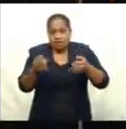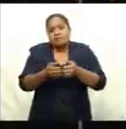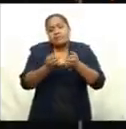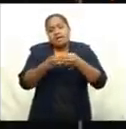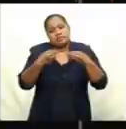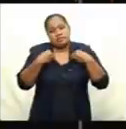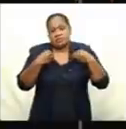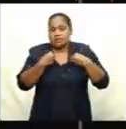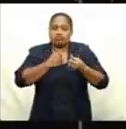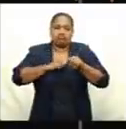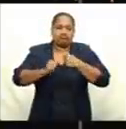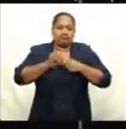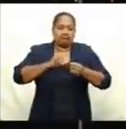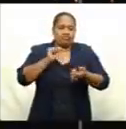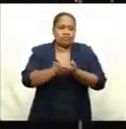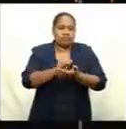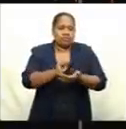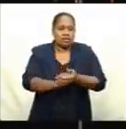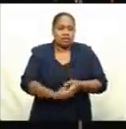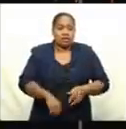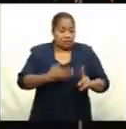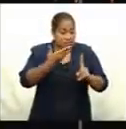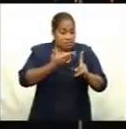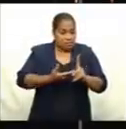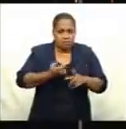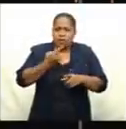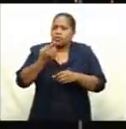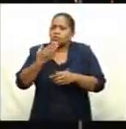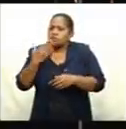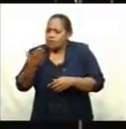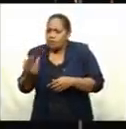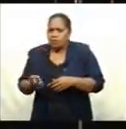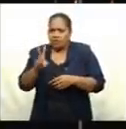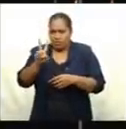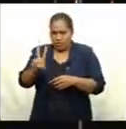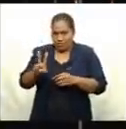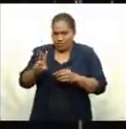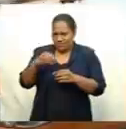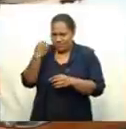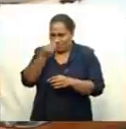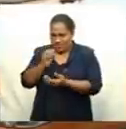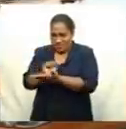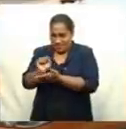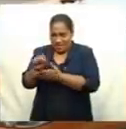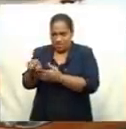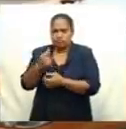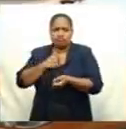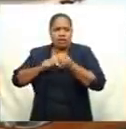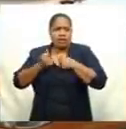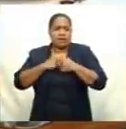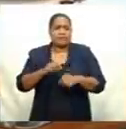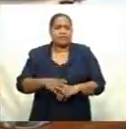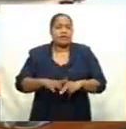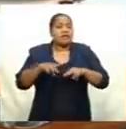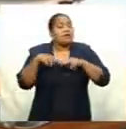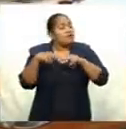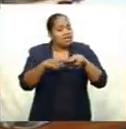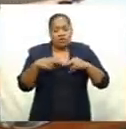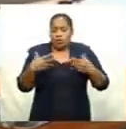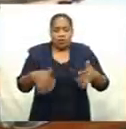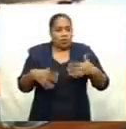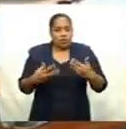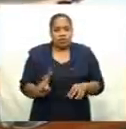keep afloat. Shweta Vandana spoke with two fast food chains about their struggles. Fiji is currently battling the second wave